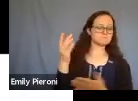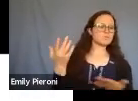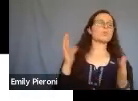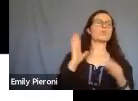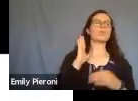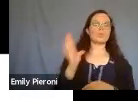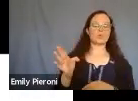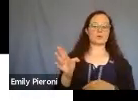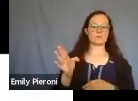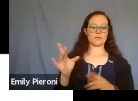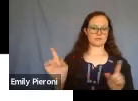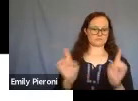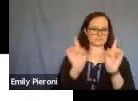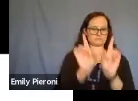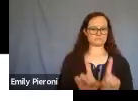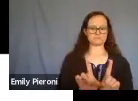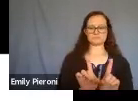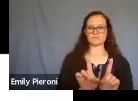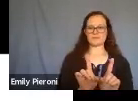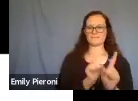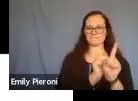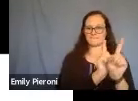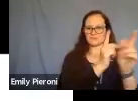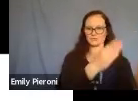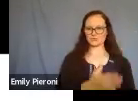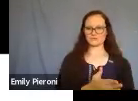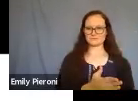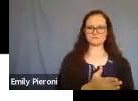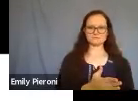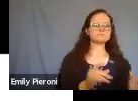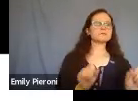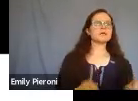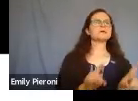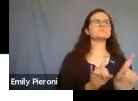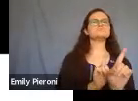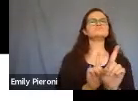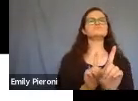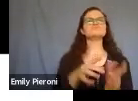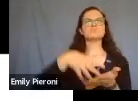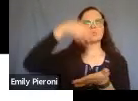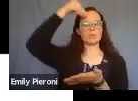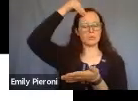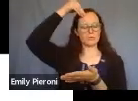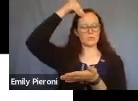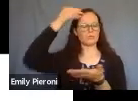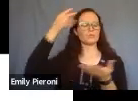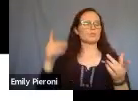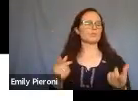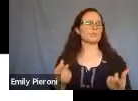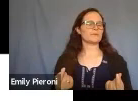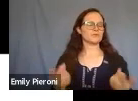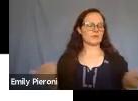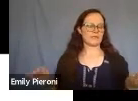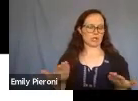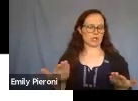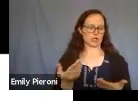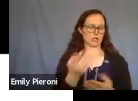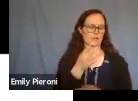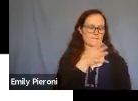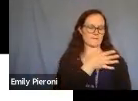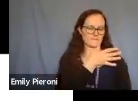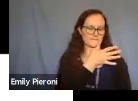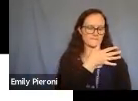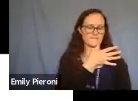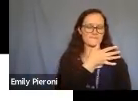And they'll just work alongside them and kind of learn what we're doing here on the farm. And once they complete